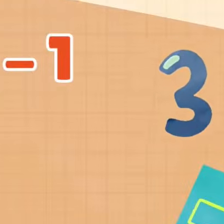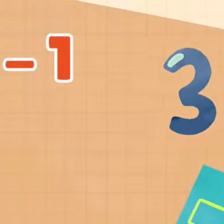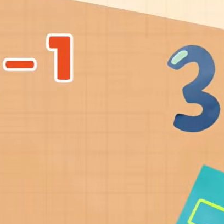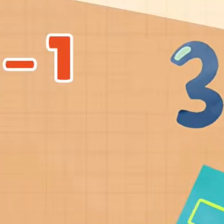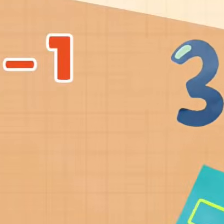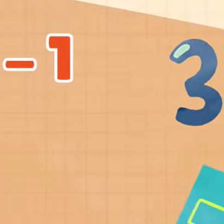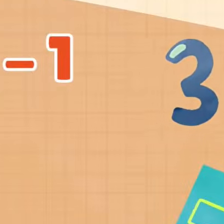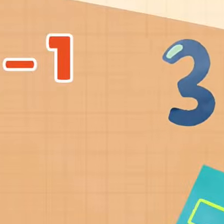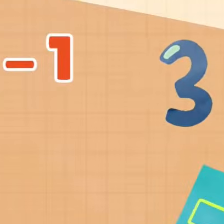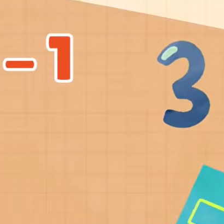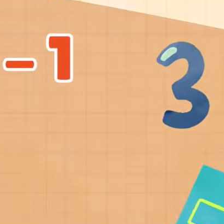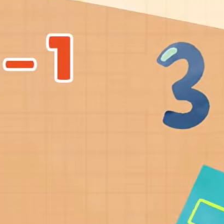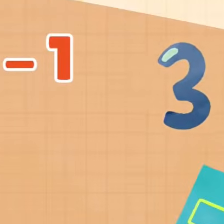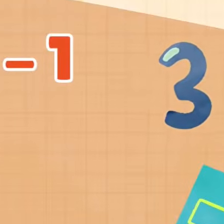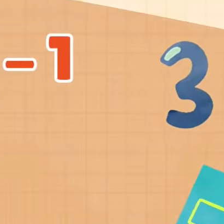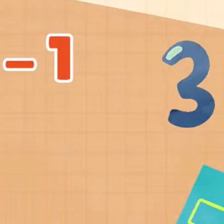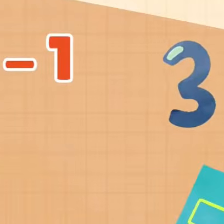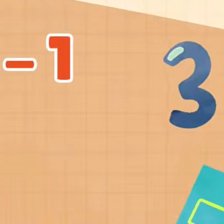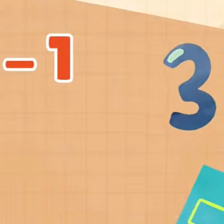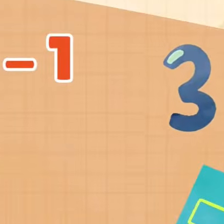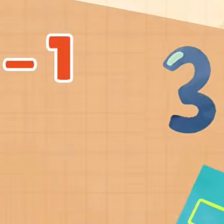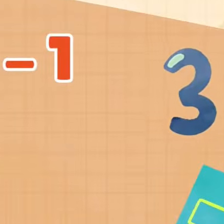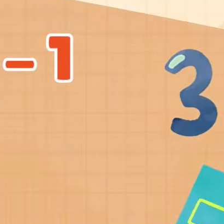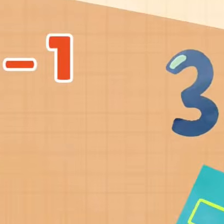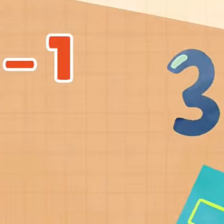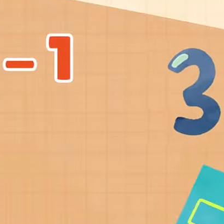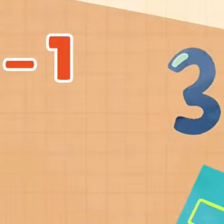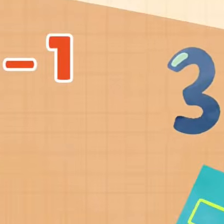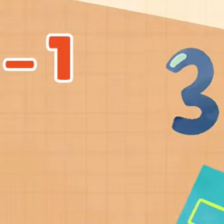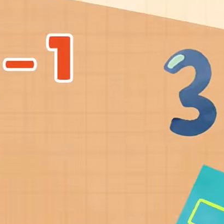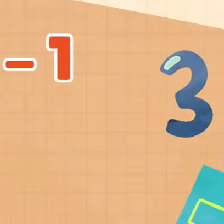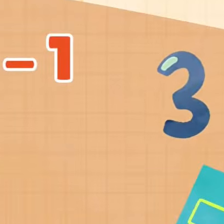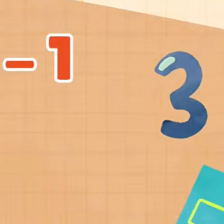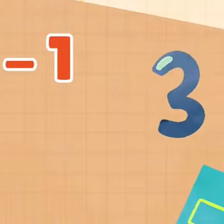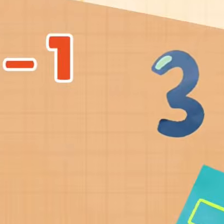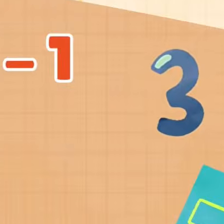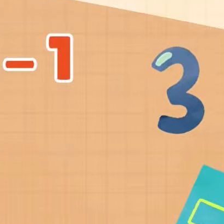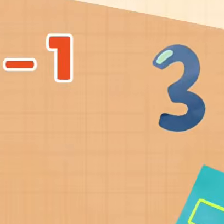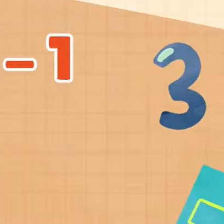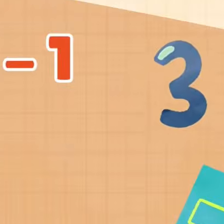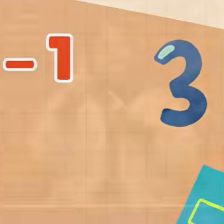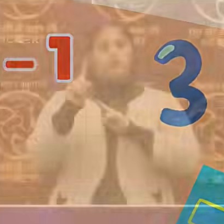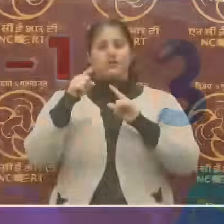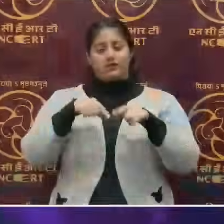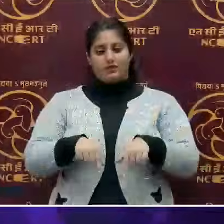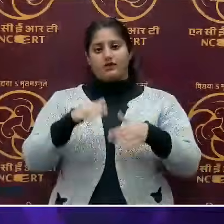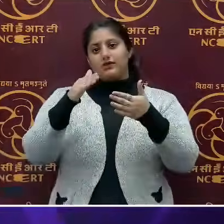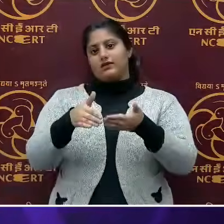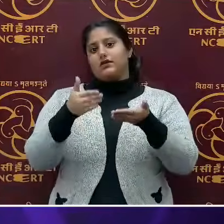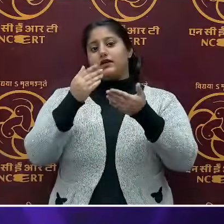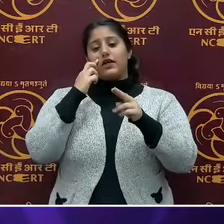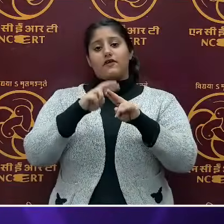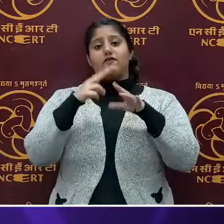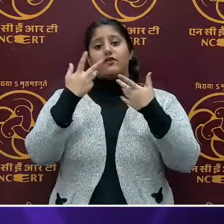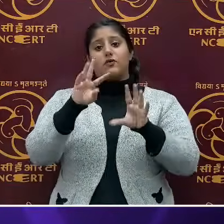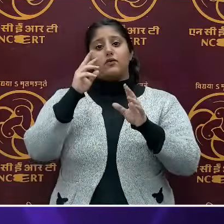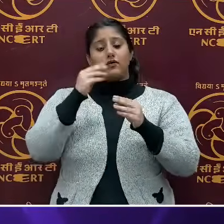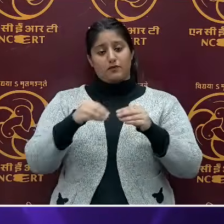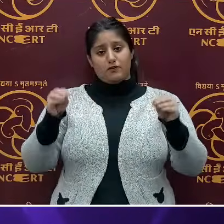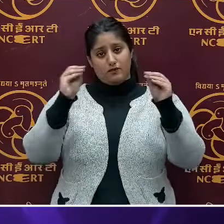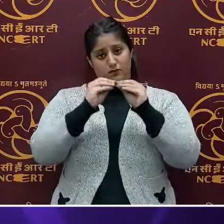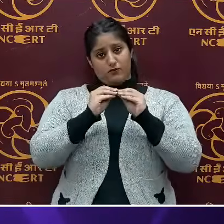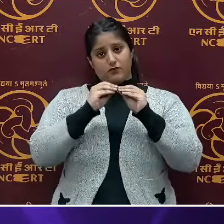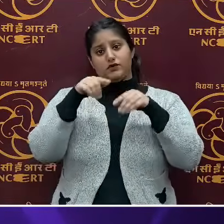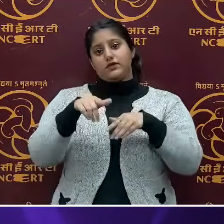Reasoning Part 1. Because it's a lengthy chapter, so we will be doing part 1 of the chapter today. In case you want to know more